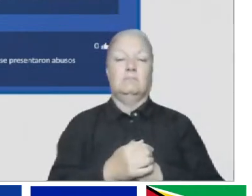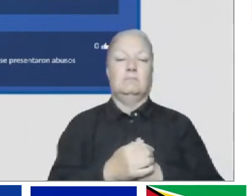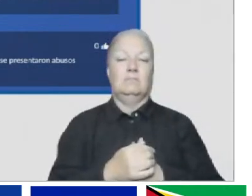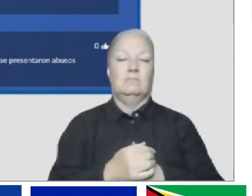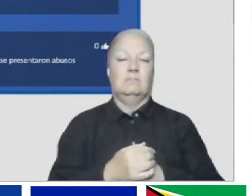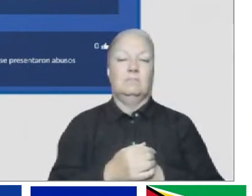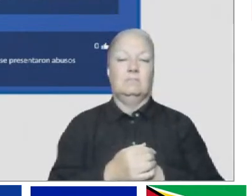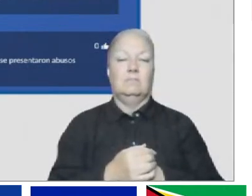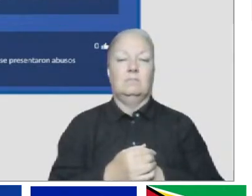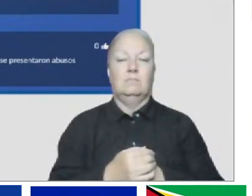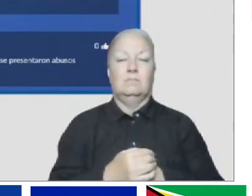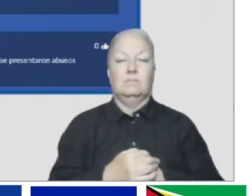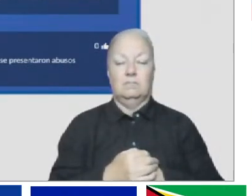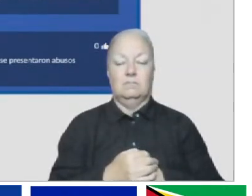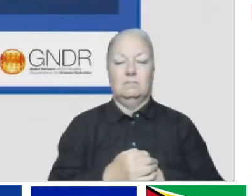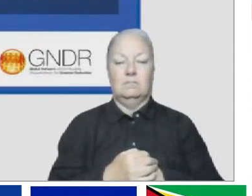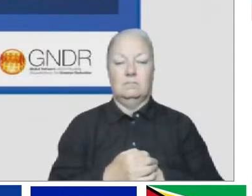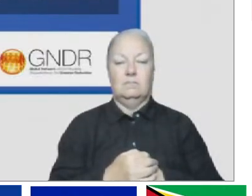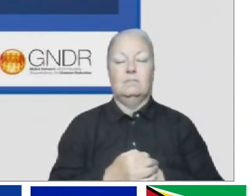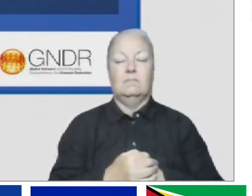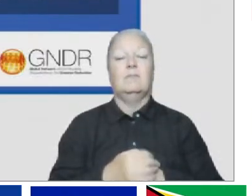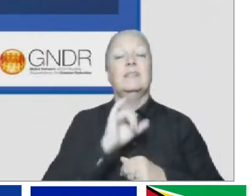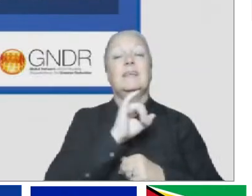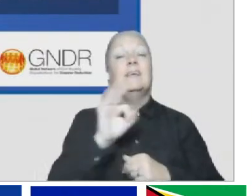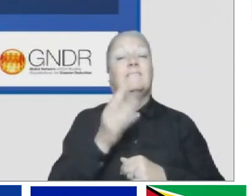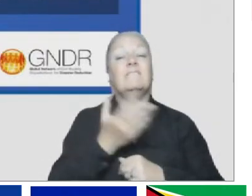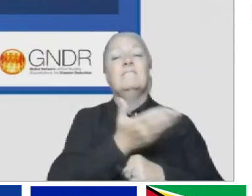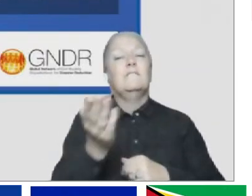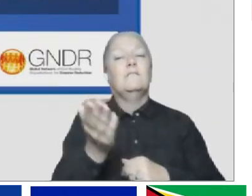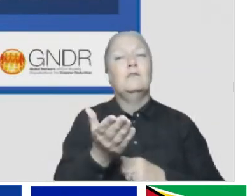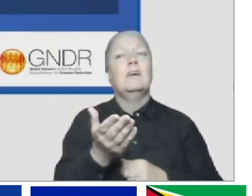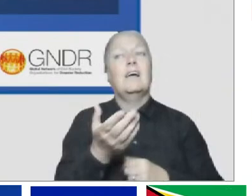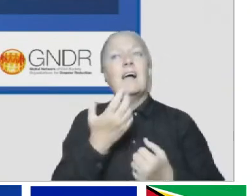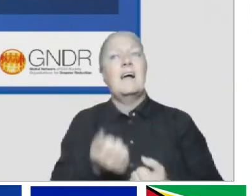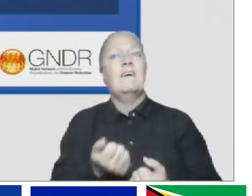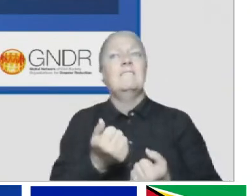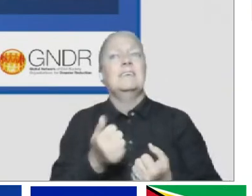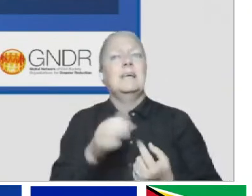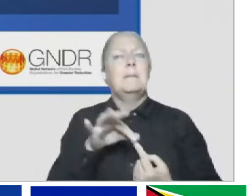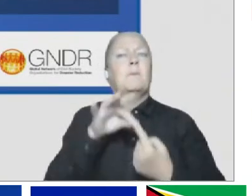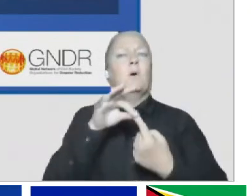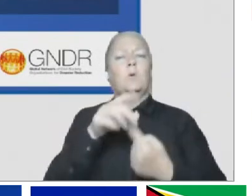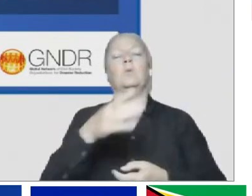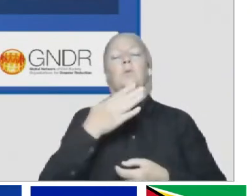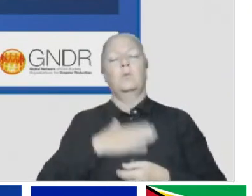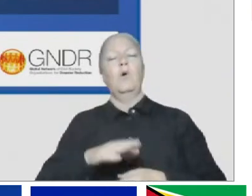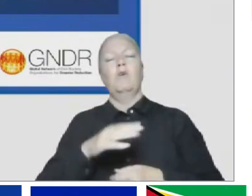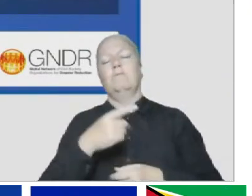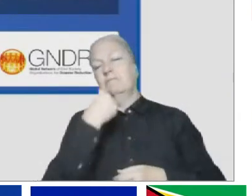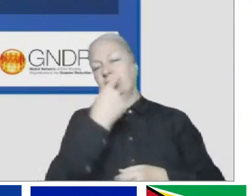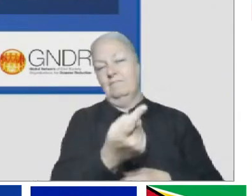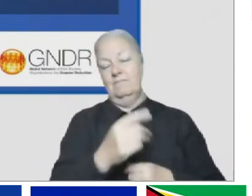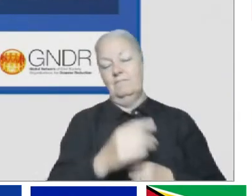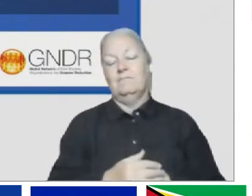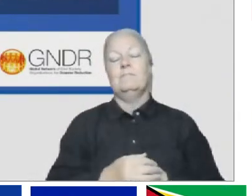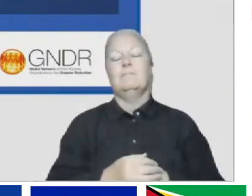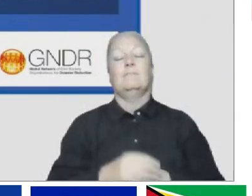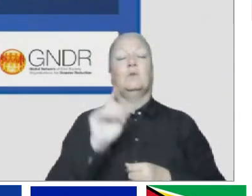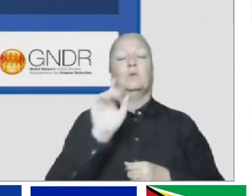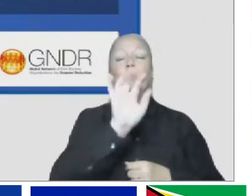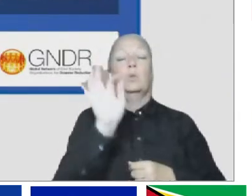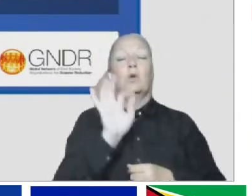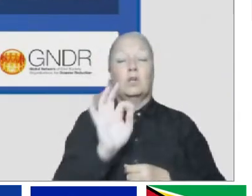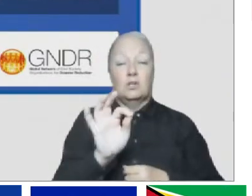have something significant, as you will have to say. The question which is asked to all of the panelists is, what